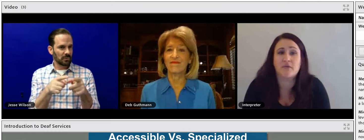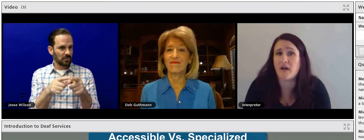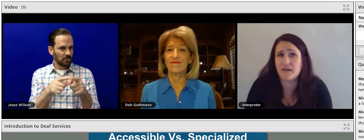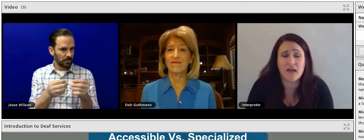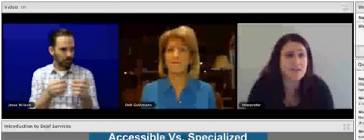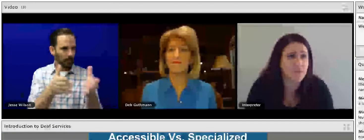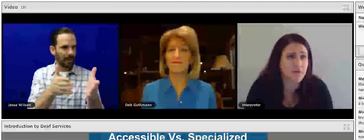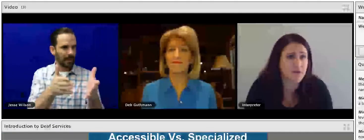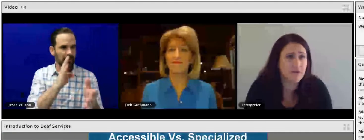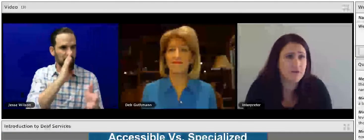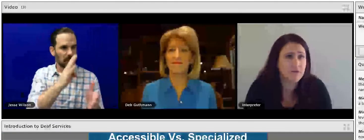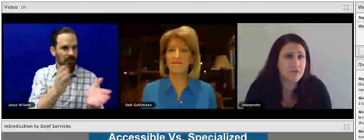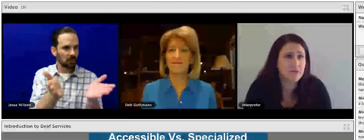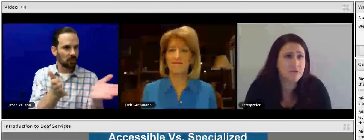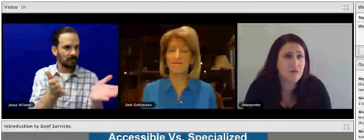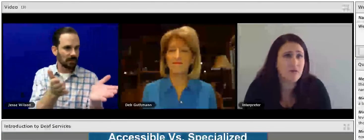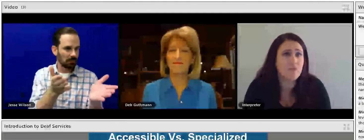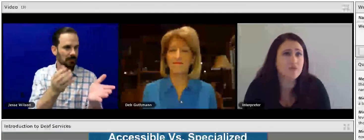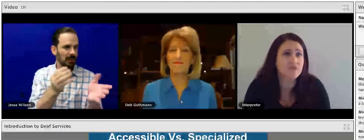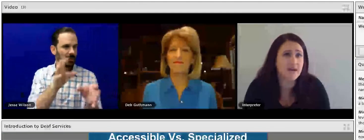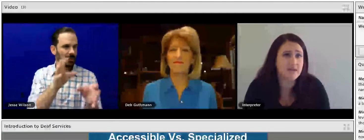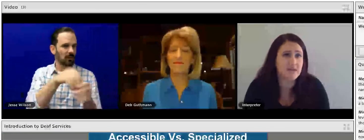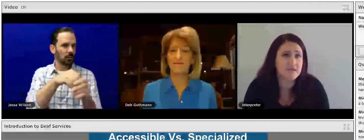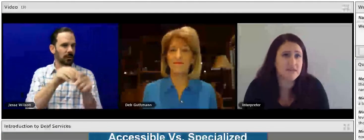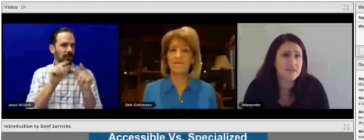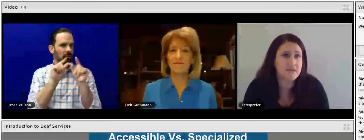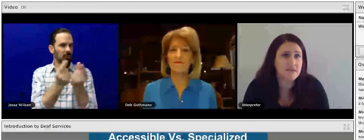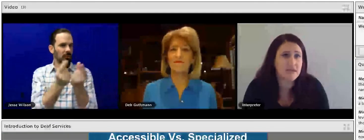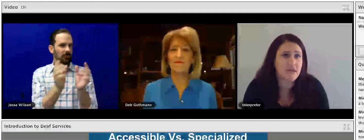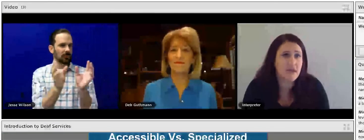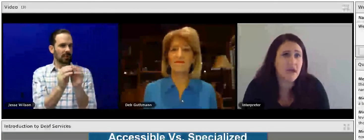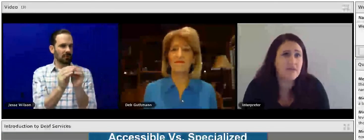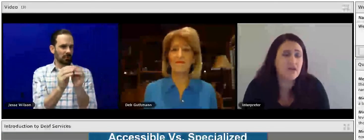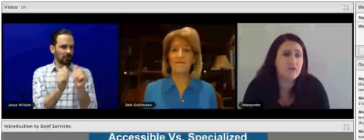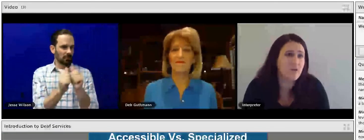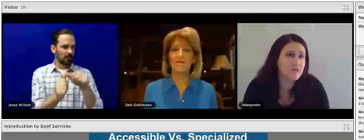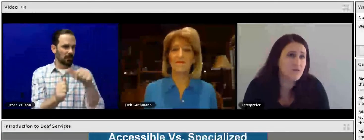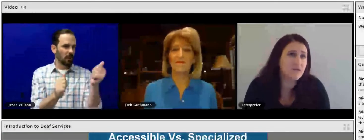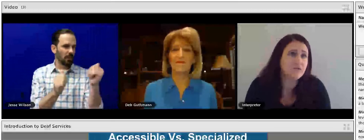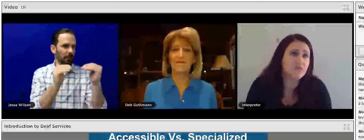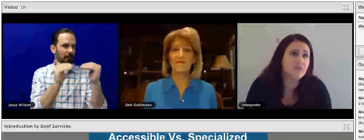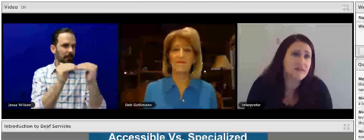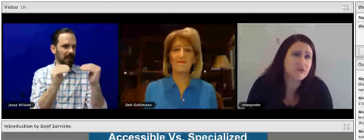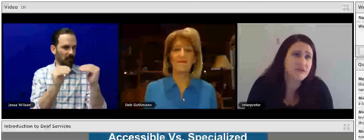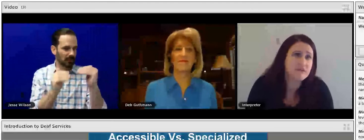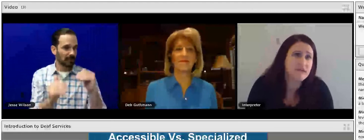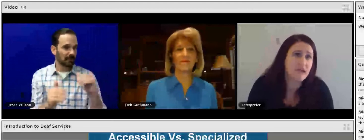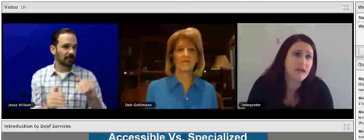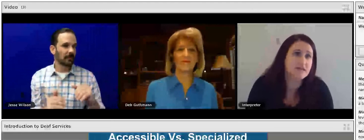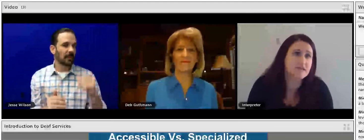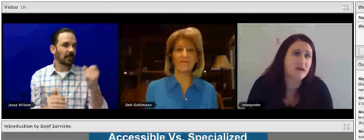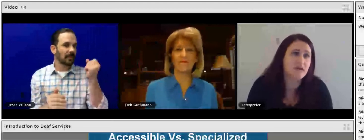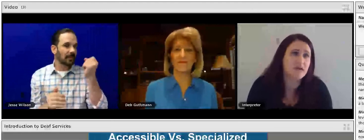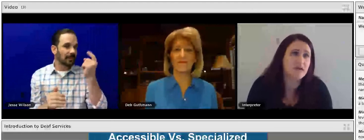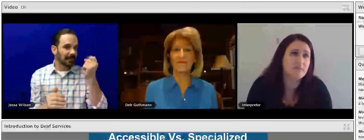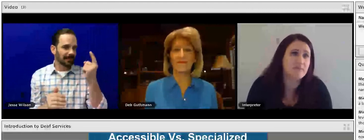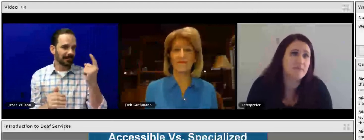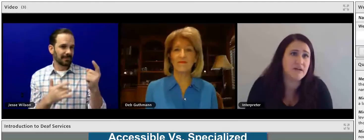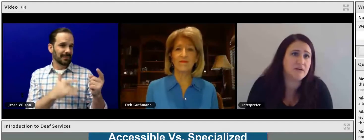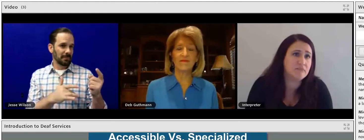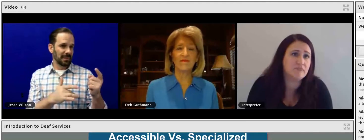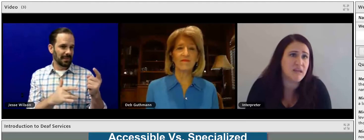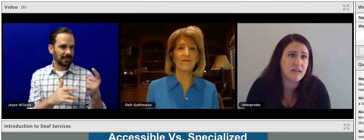you would provide an interpreter for direct services, and that could also include group sessions and